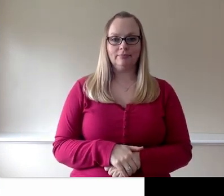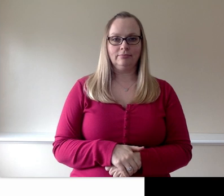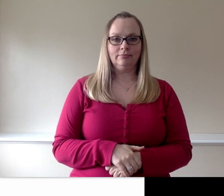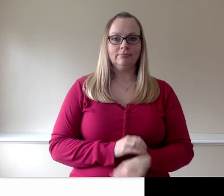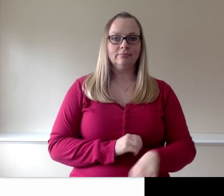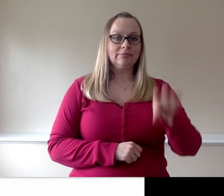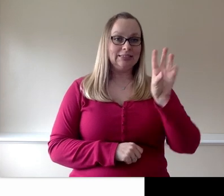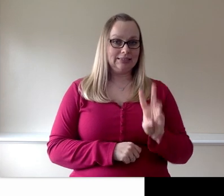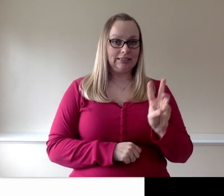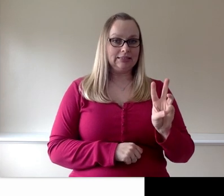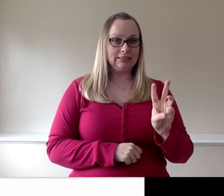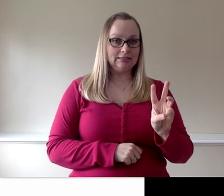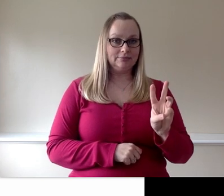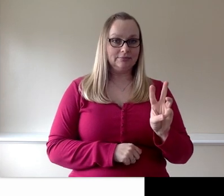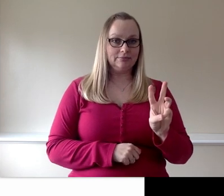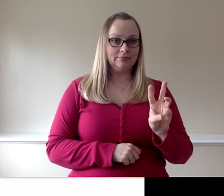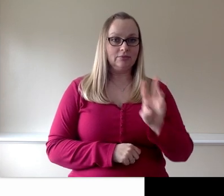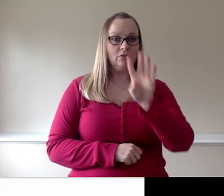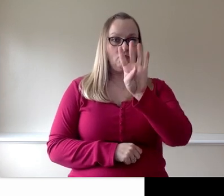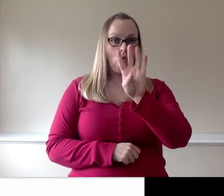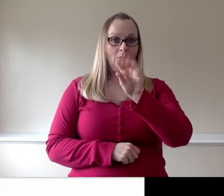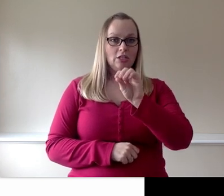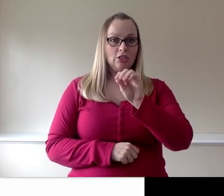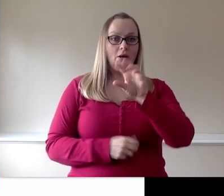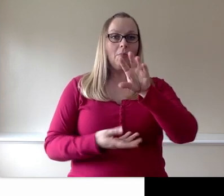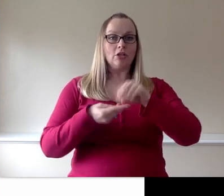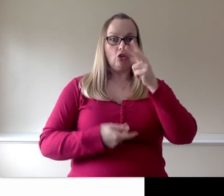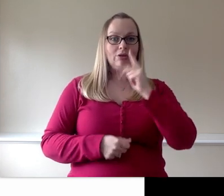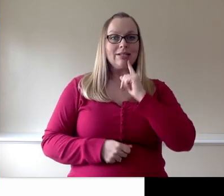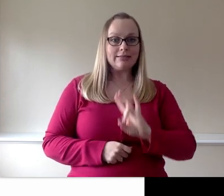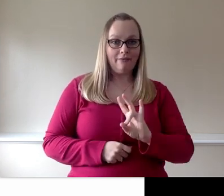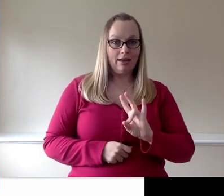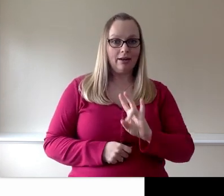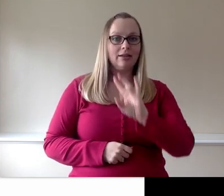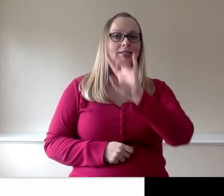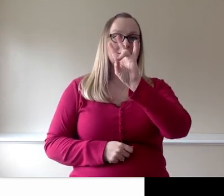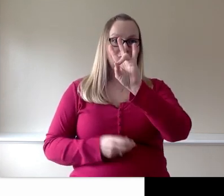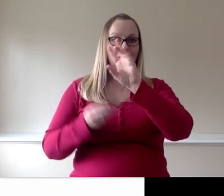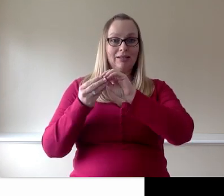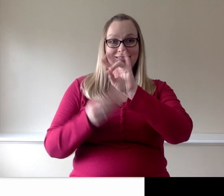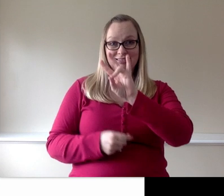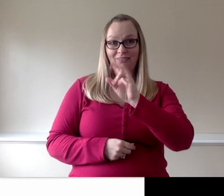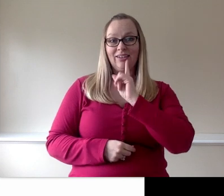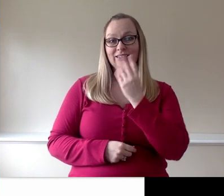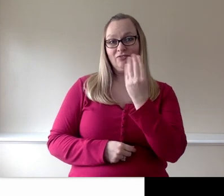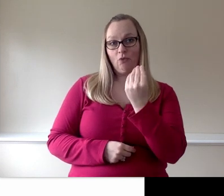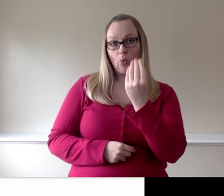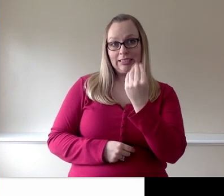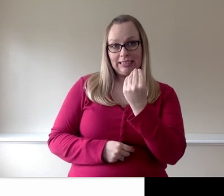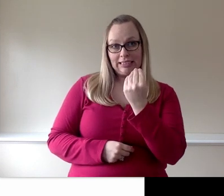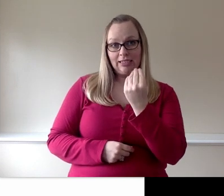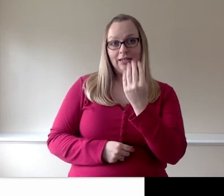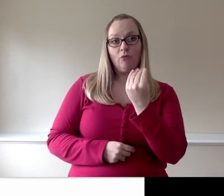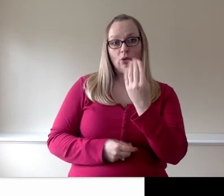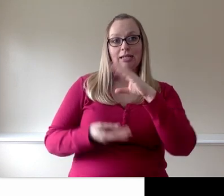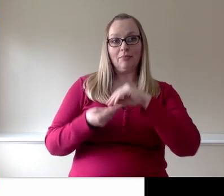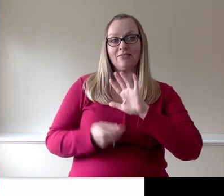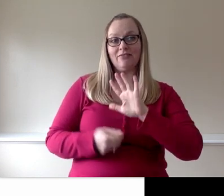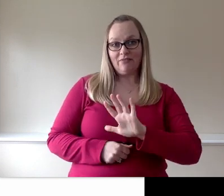6, 4 plus 3 is 7, 7 plus 7 is 14 plus